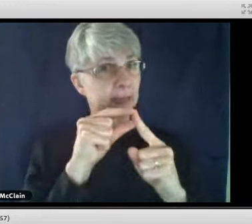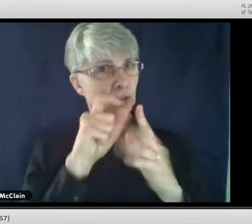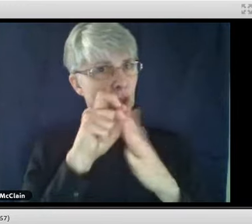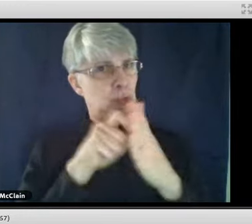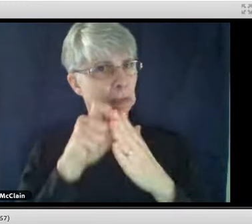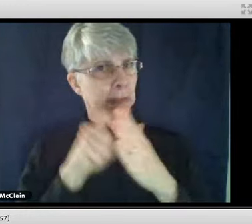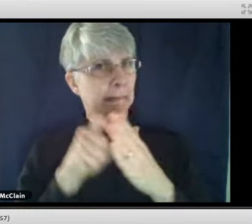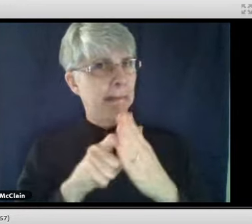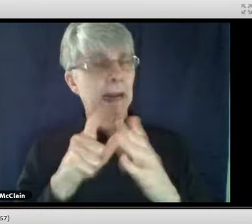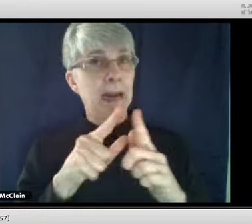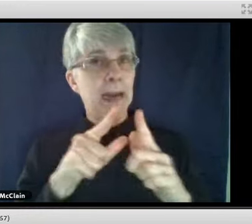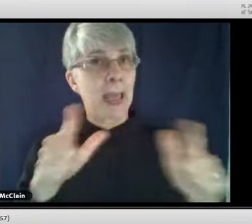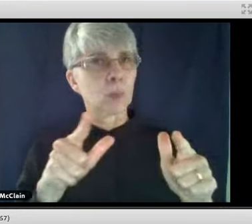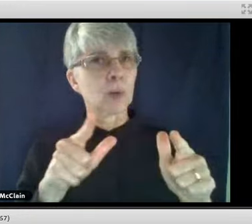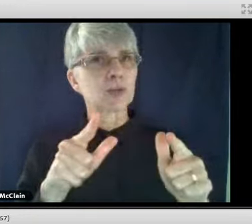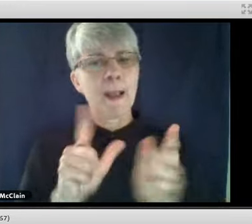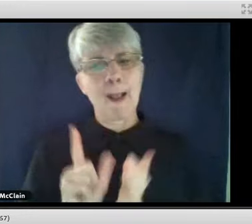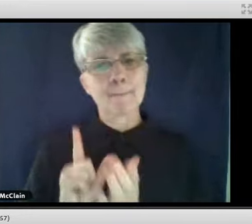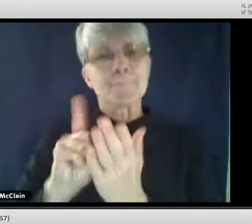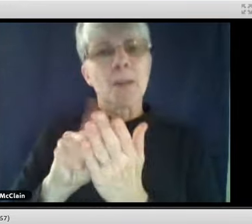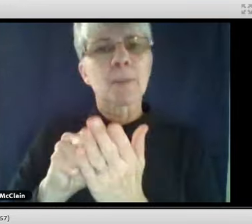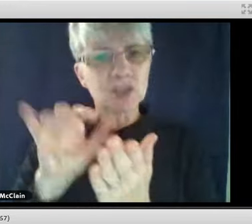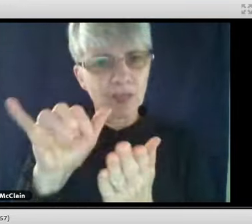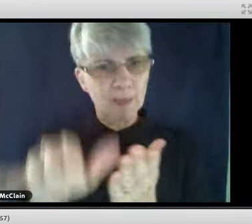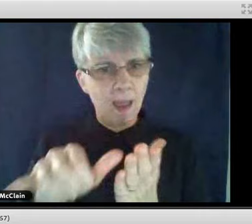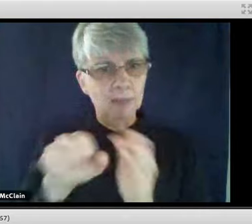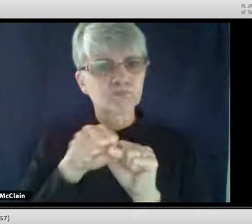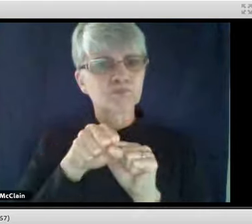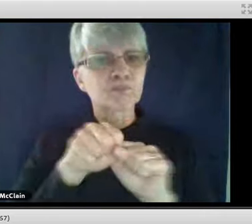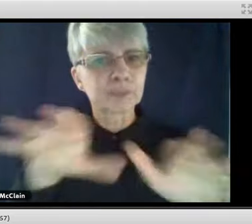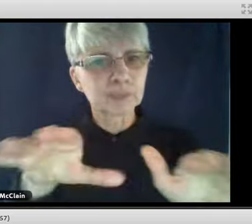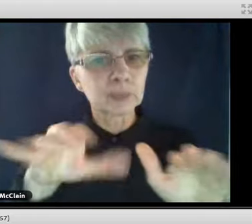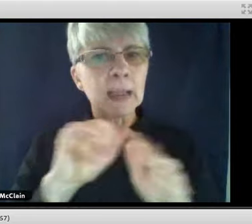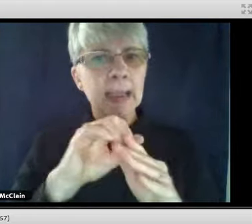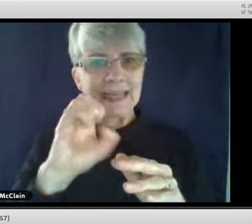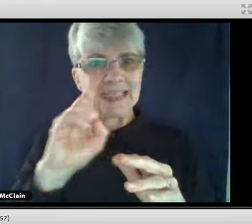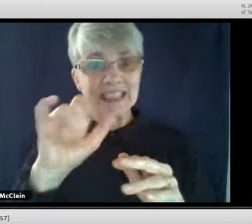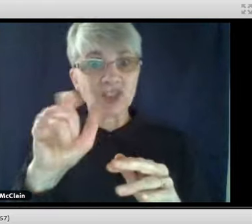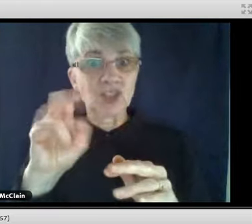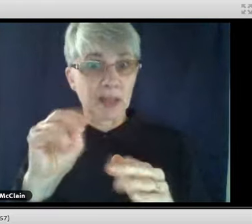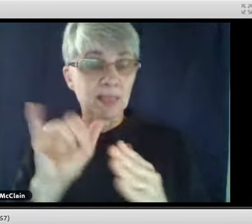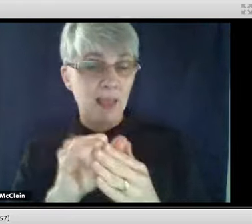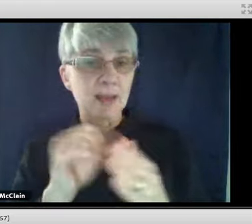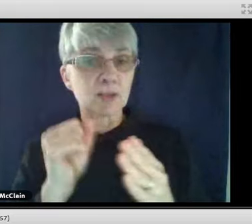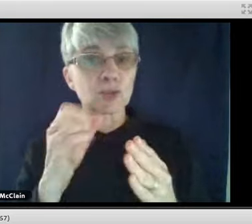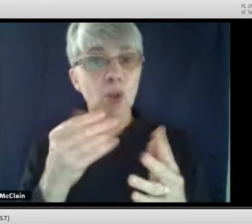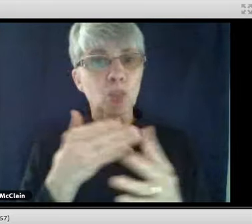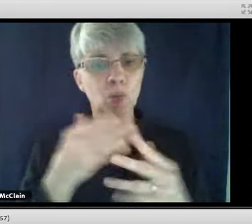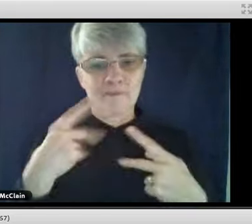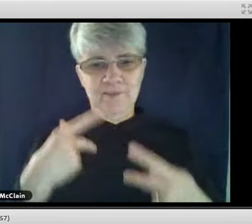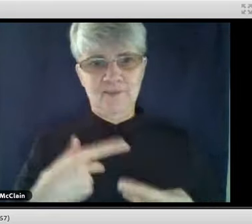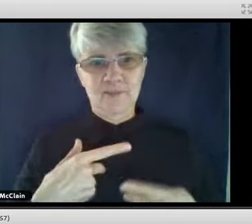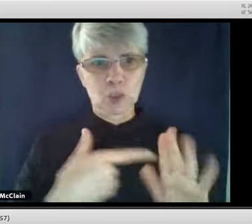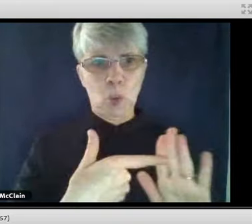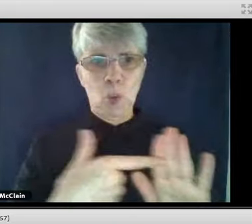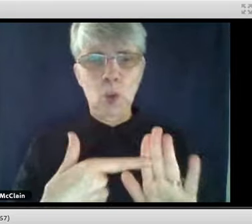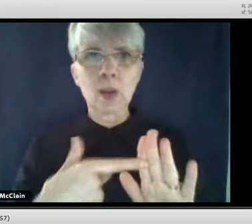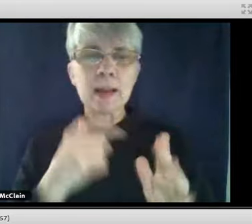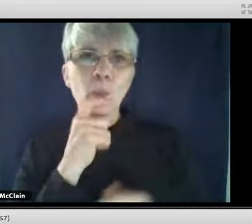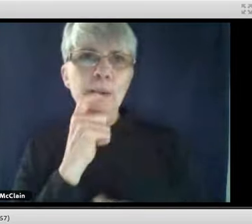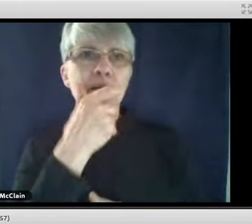in a certain language and publishing that here in the particular edition. Okay, so that's the physical embodiment. So now we can actually